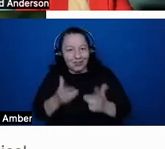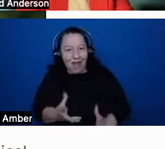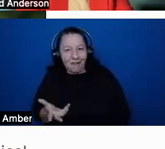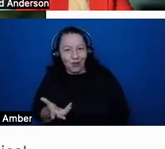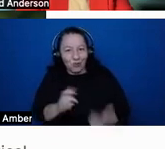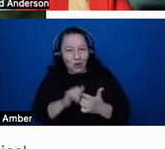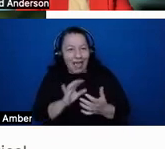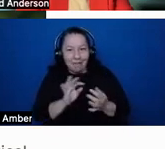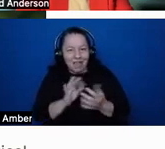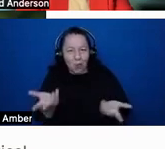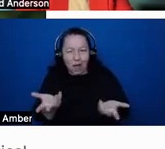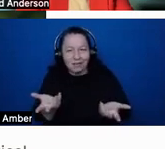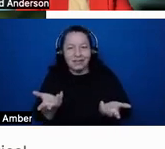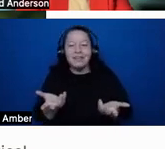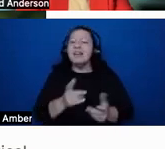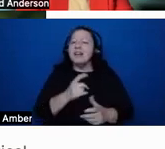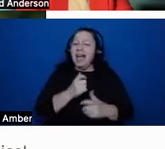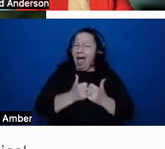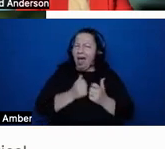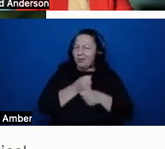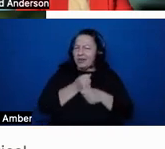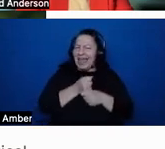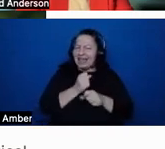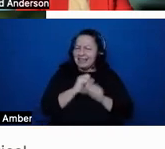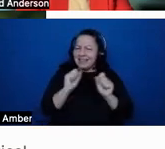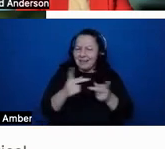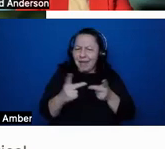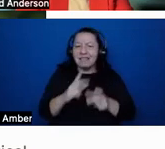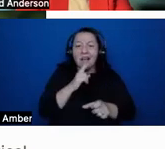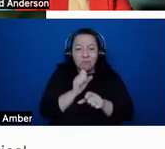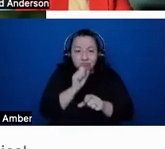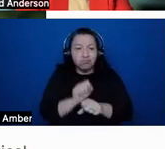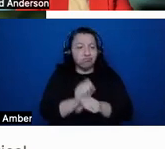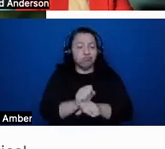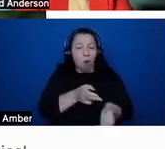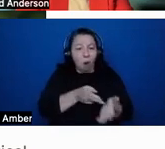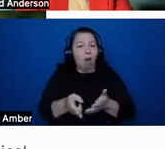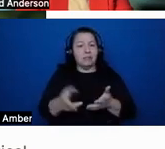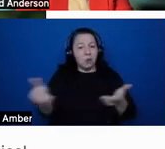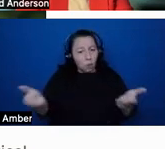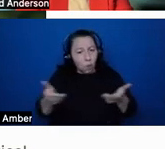are honestly welcoming for them after a very difficult experience, right? You know?